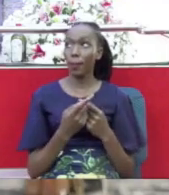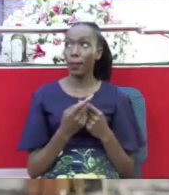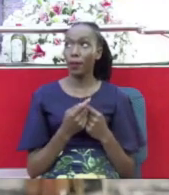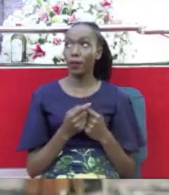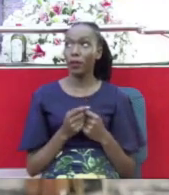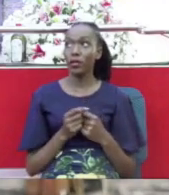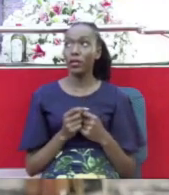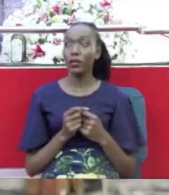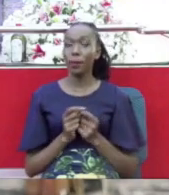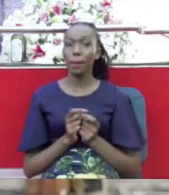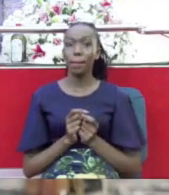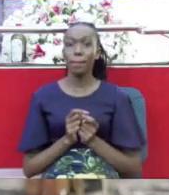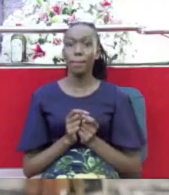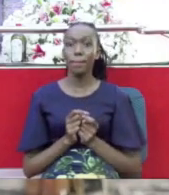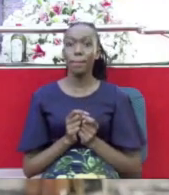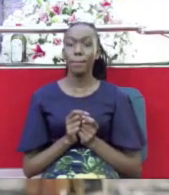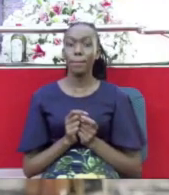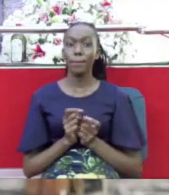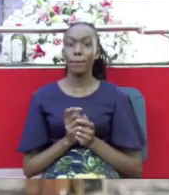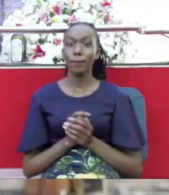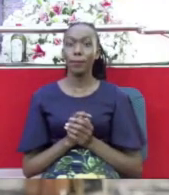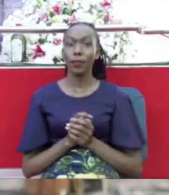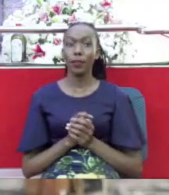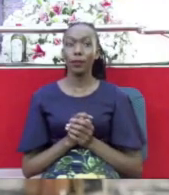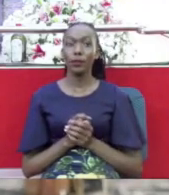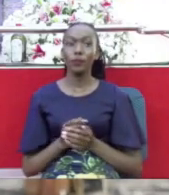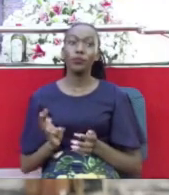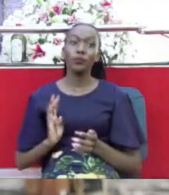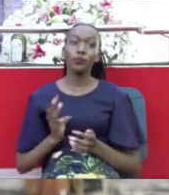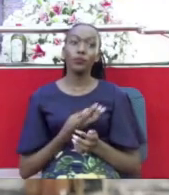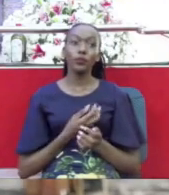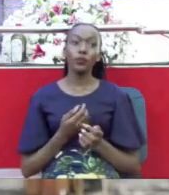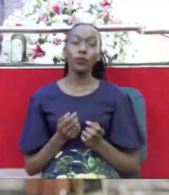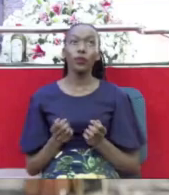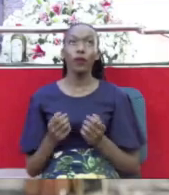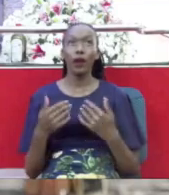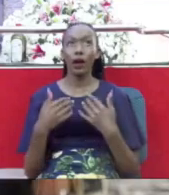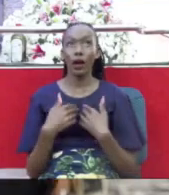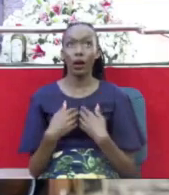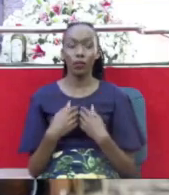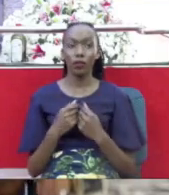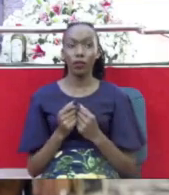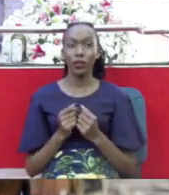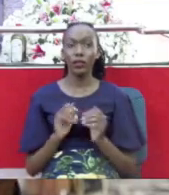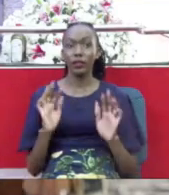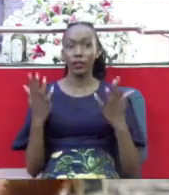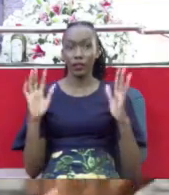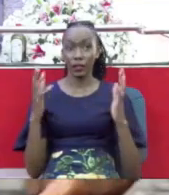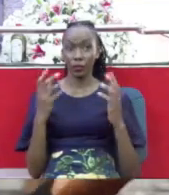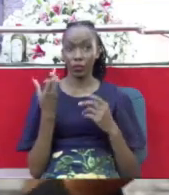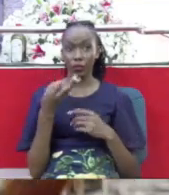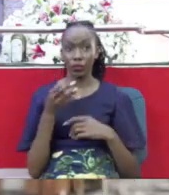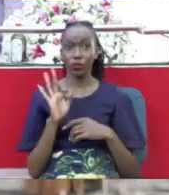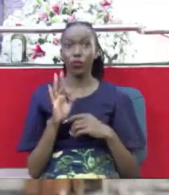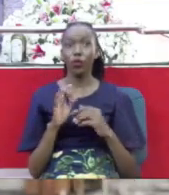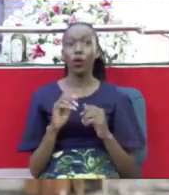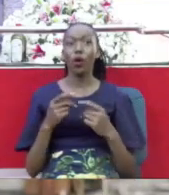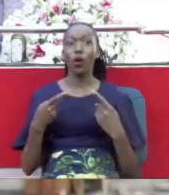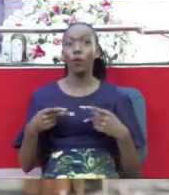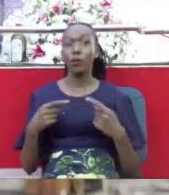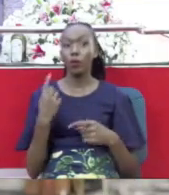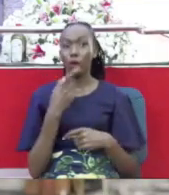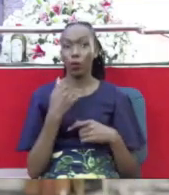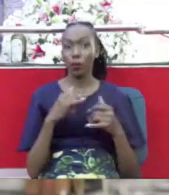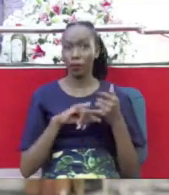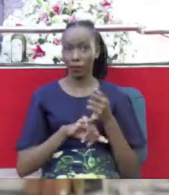kulikuwa na matangazo kuhusu wale ambao wamaoana zaidi ya miaka 25. And I don't think I've ever had an announcement like that before. So I turned to Bishop Kimani and I said,